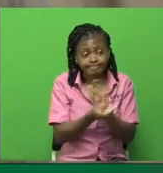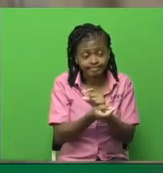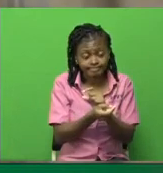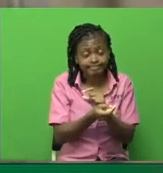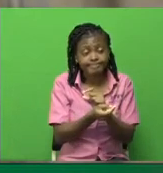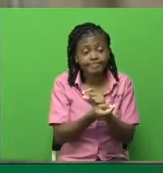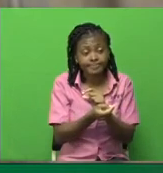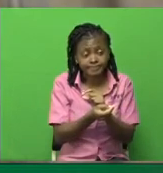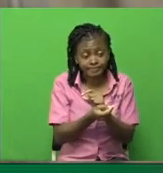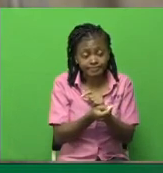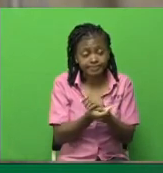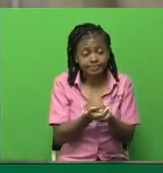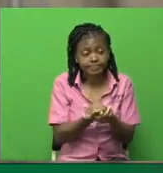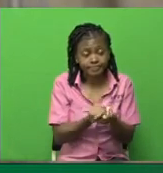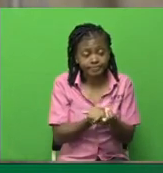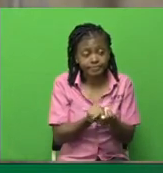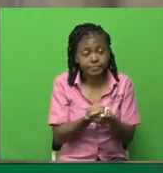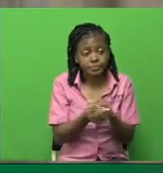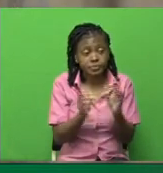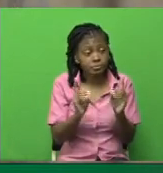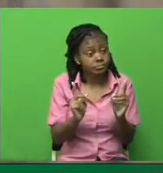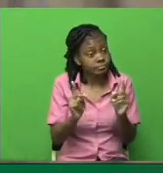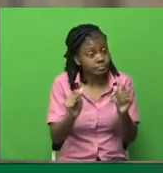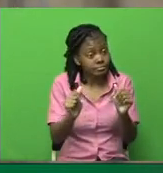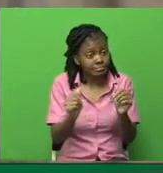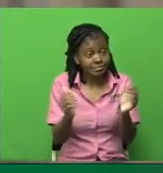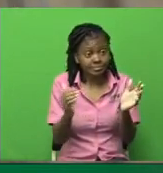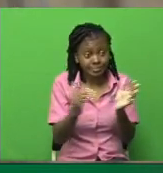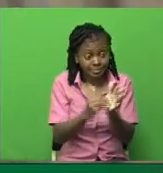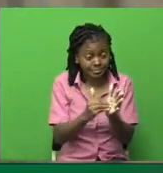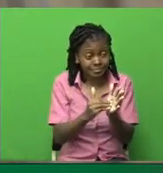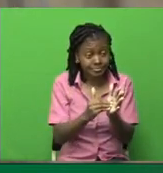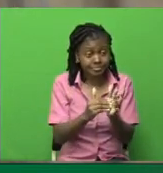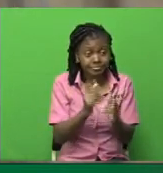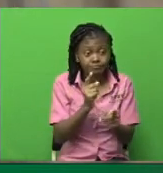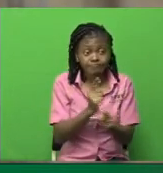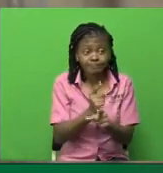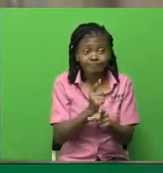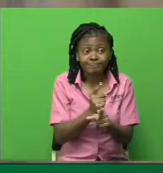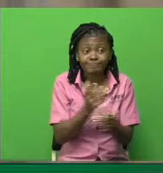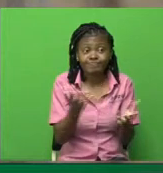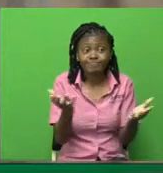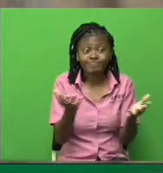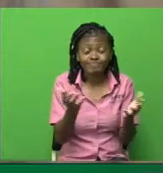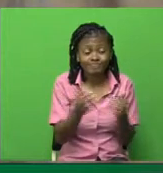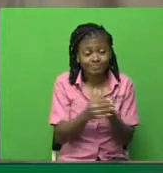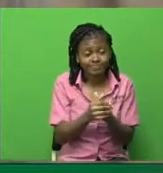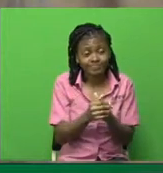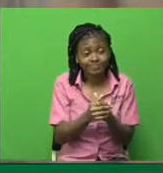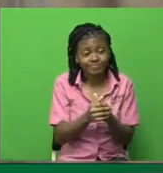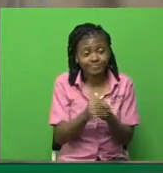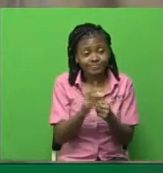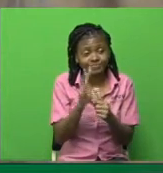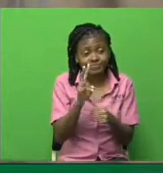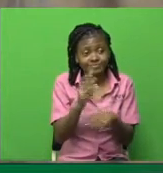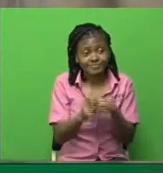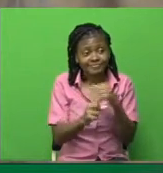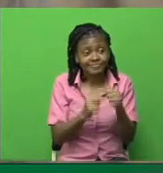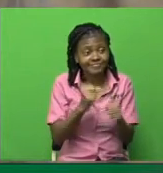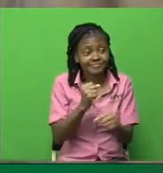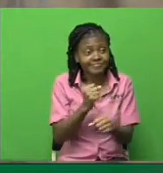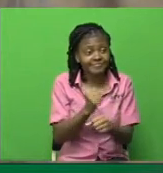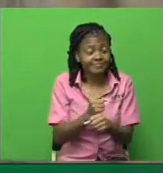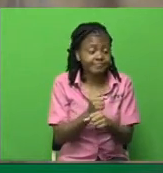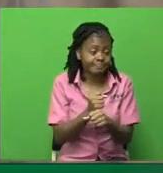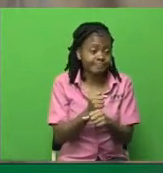member for separia again spot on in her presentation Madam speaker for two years this ministry has been in